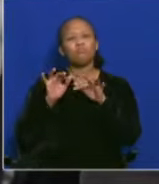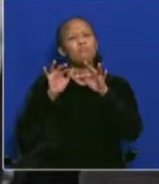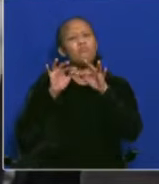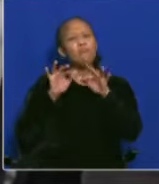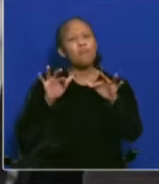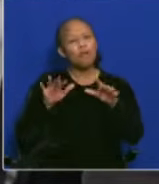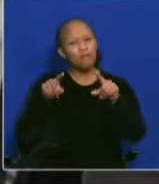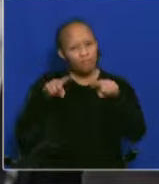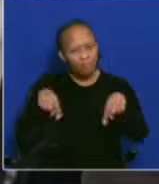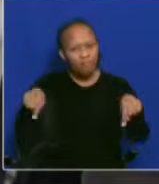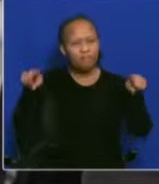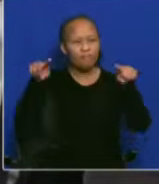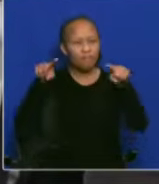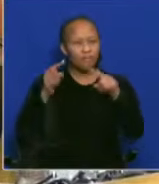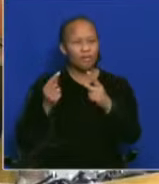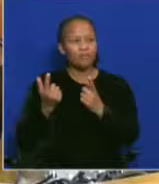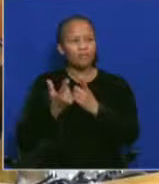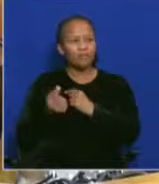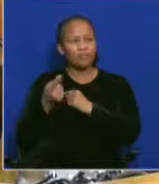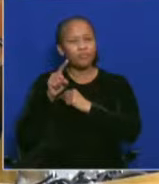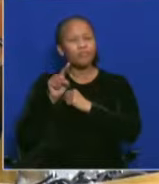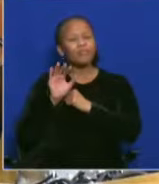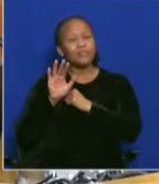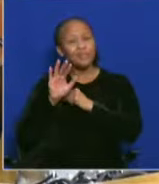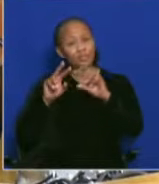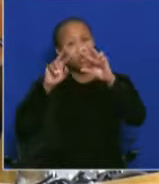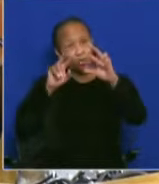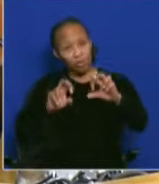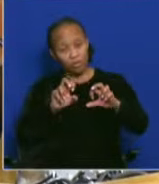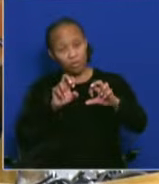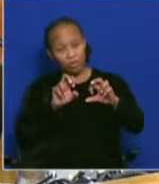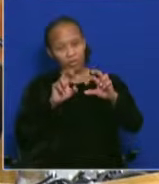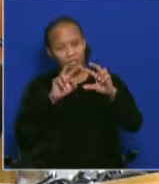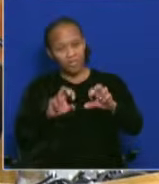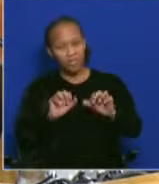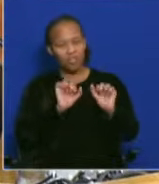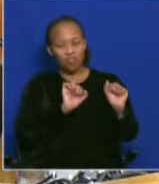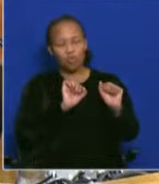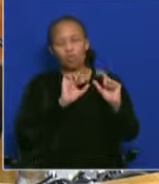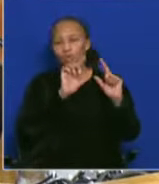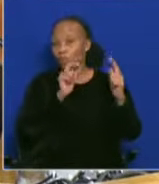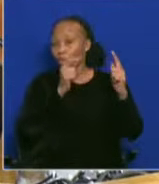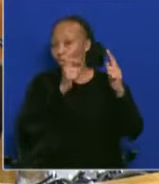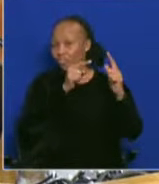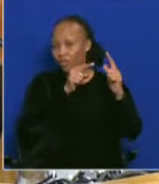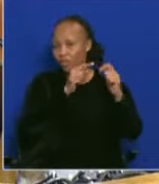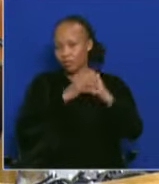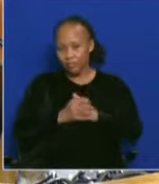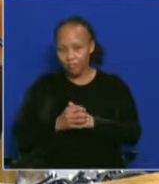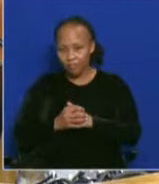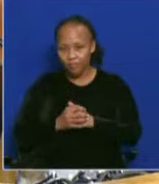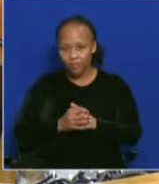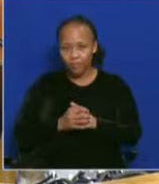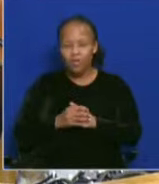to by the Commission's investigator upon an affidavit deposed to by Carney Links Director Adriano Mazzotti